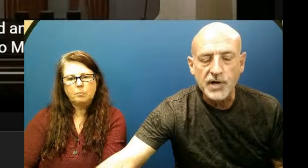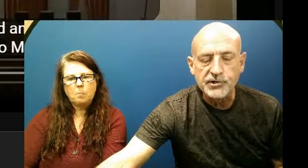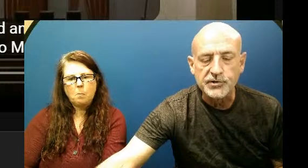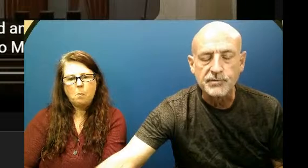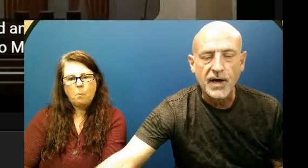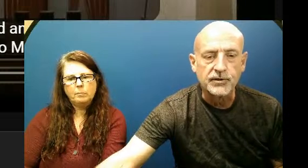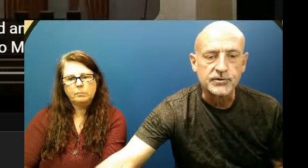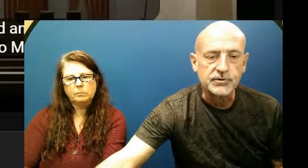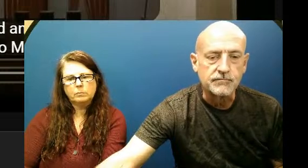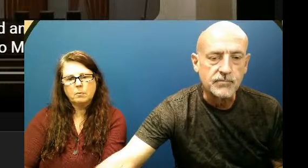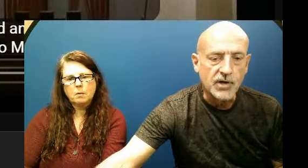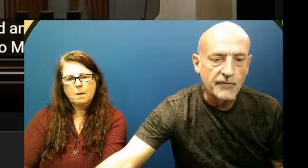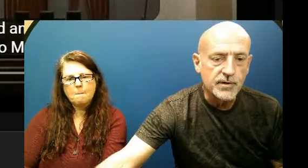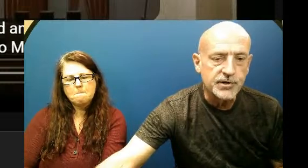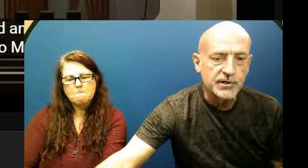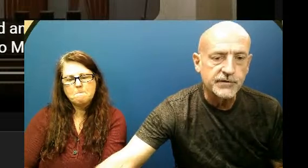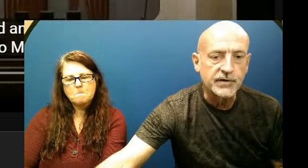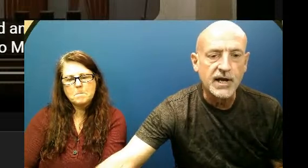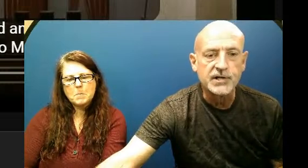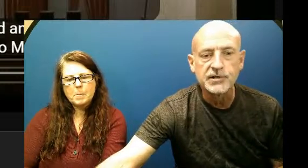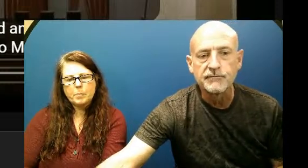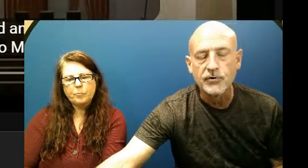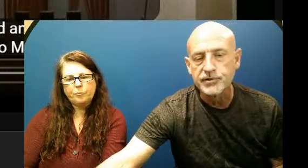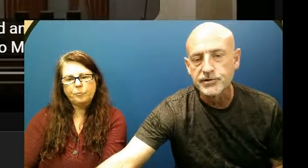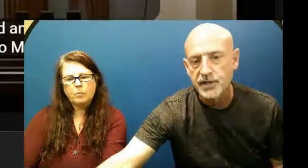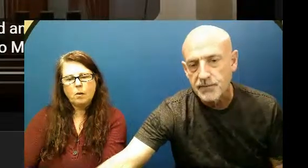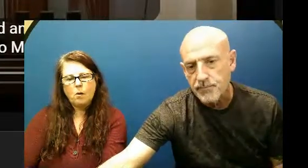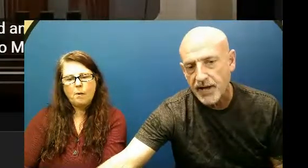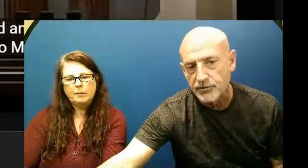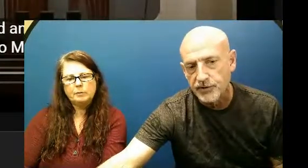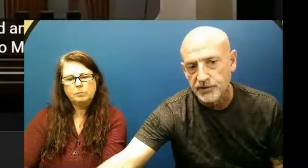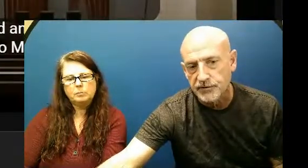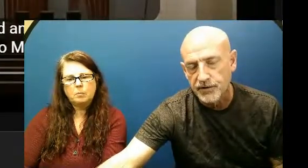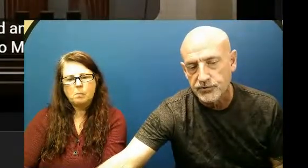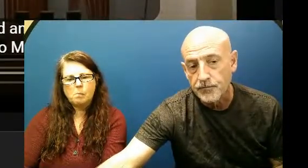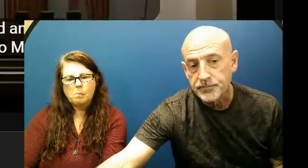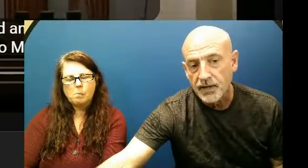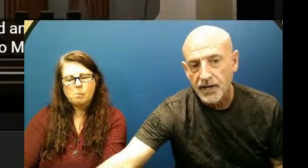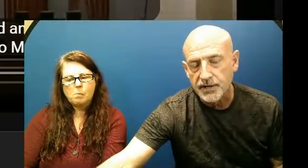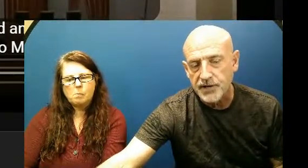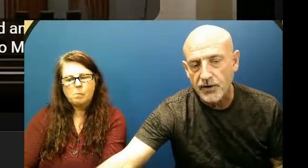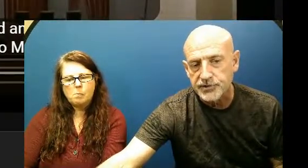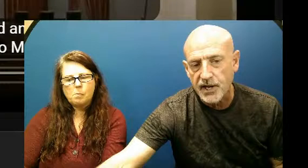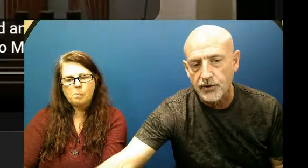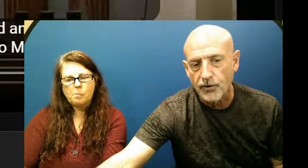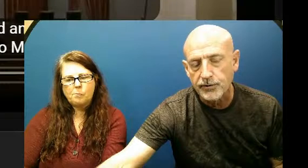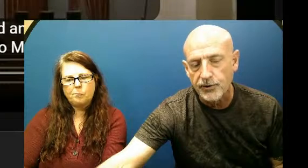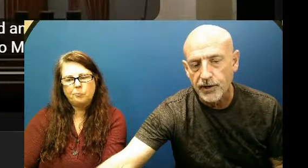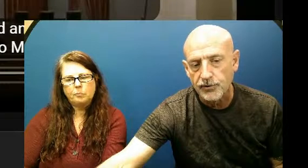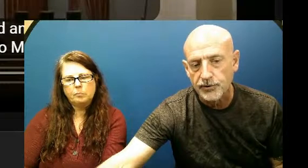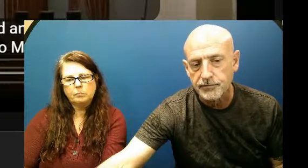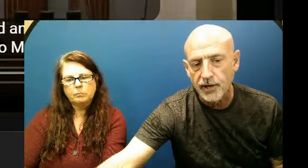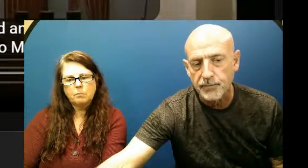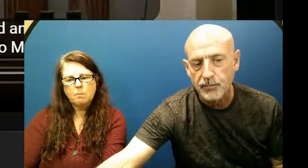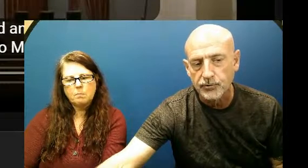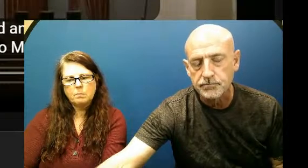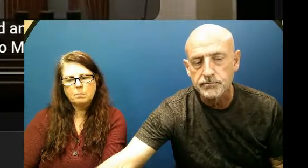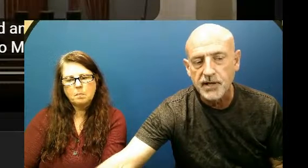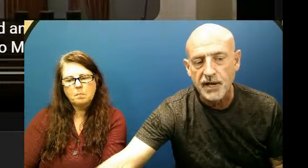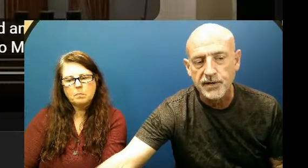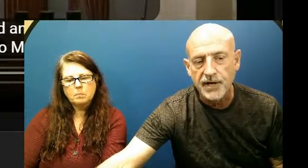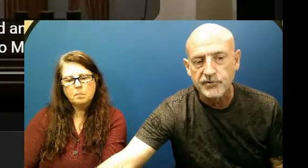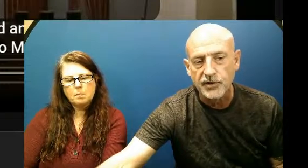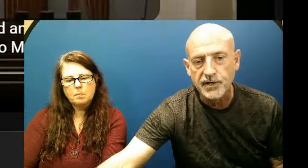important questions about the government's justification versus the impact on the individual. And as I was saying earlier, and I know a lot of